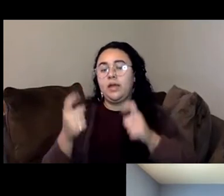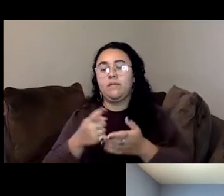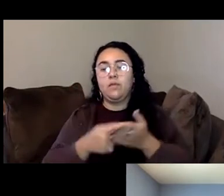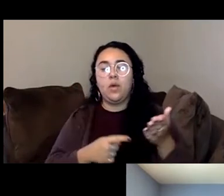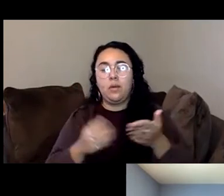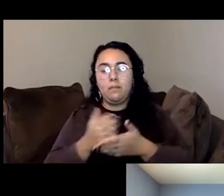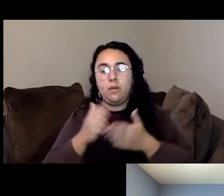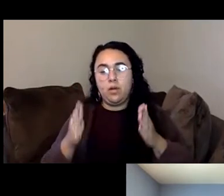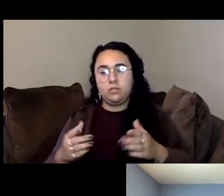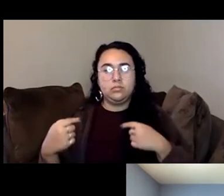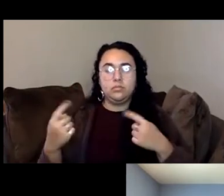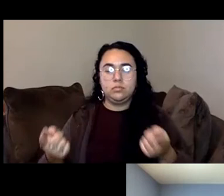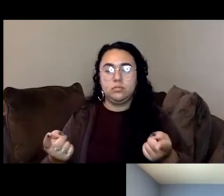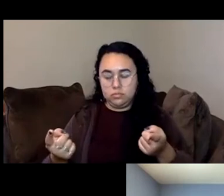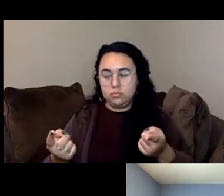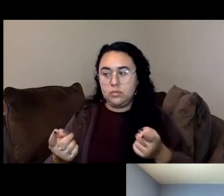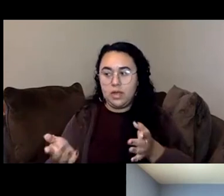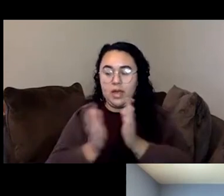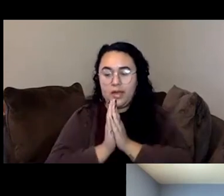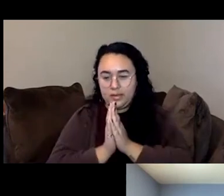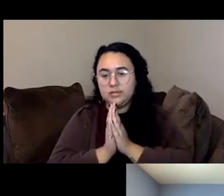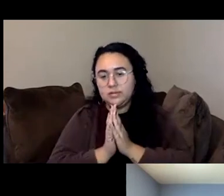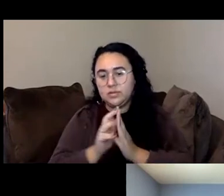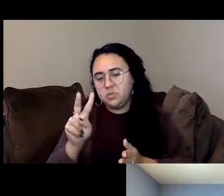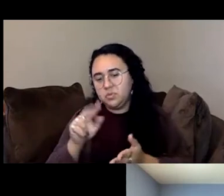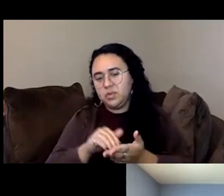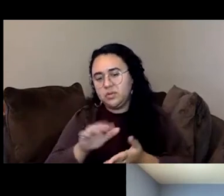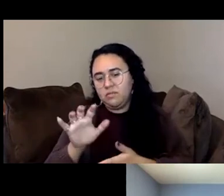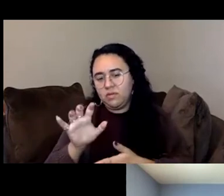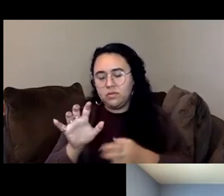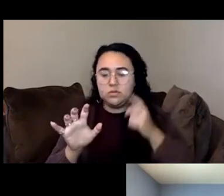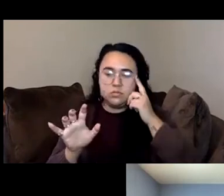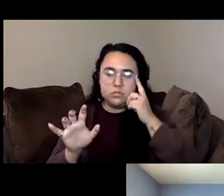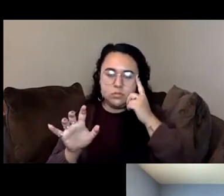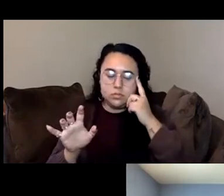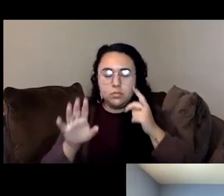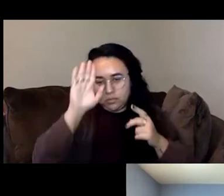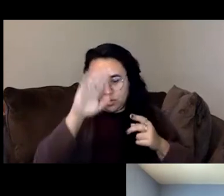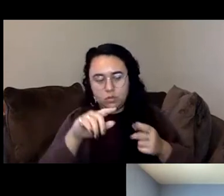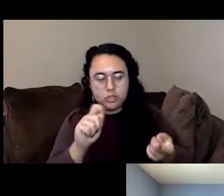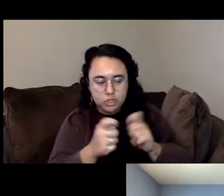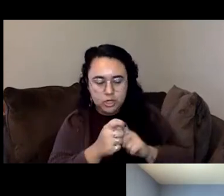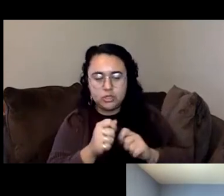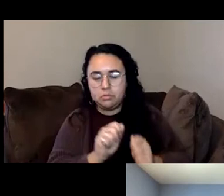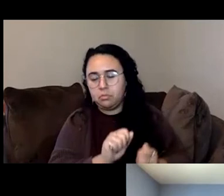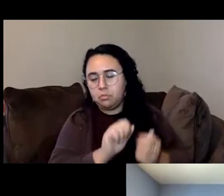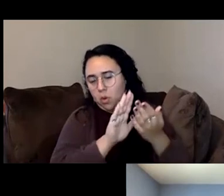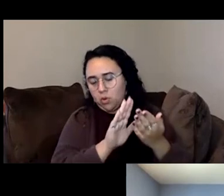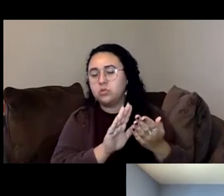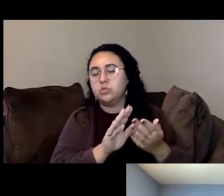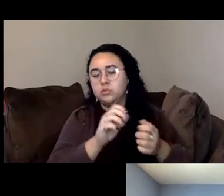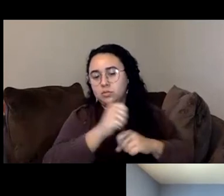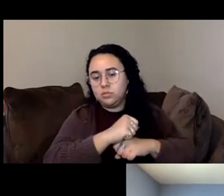partners have historically been asked to give, and while we've changed up the strategy or the